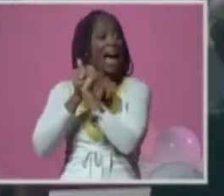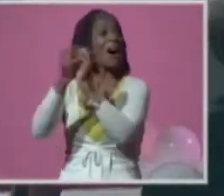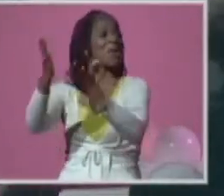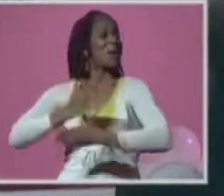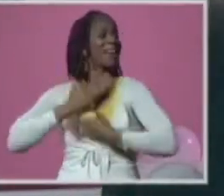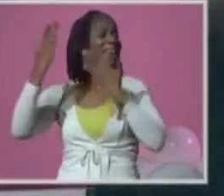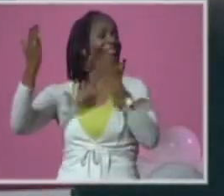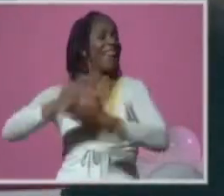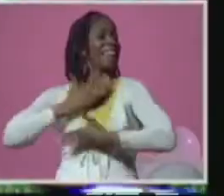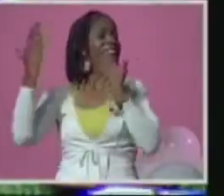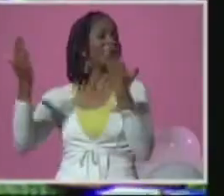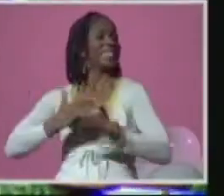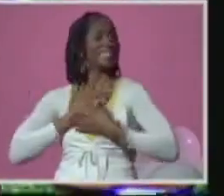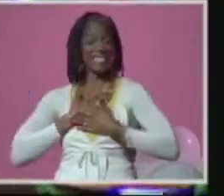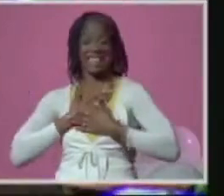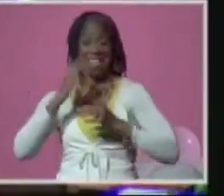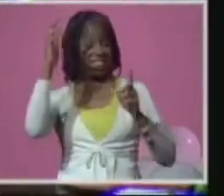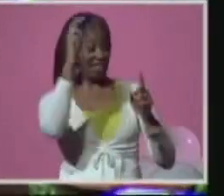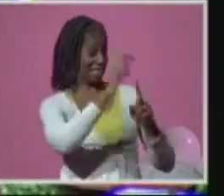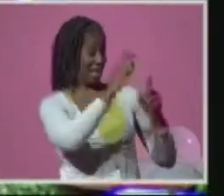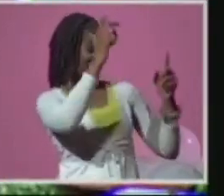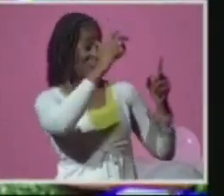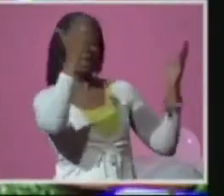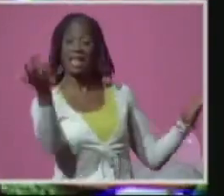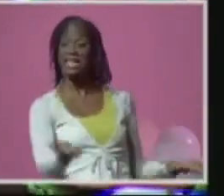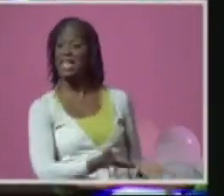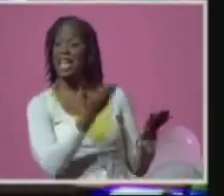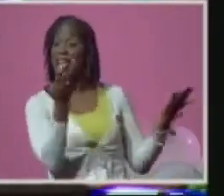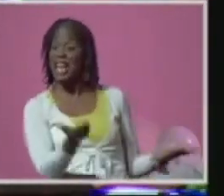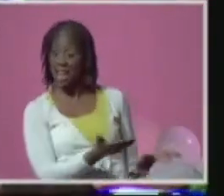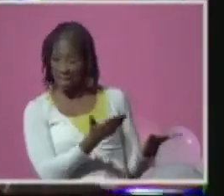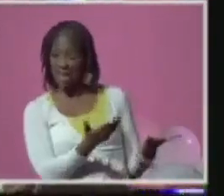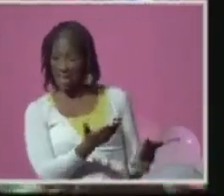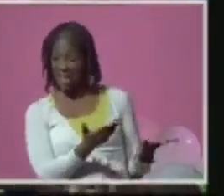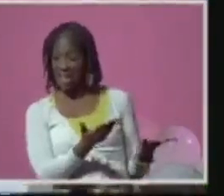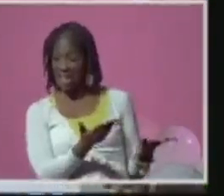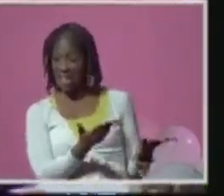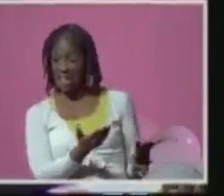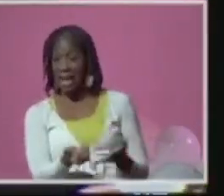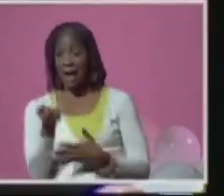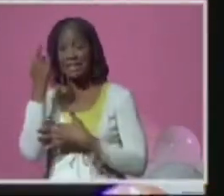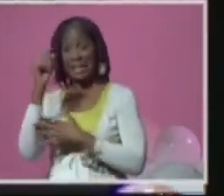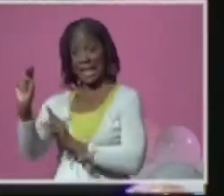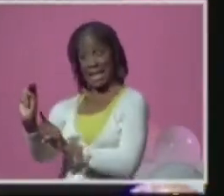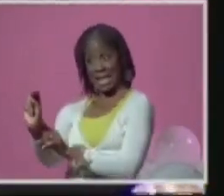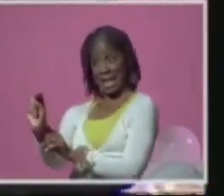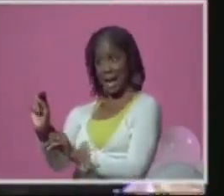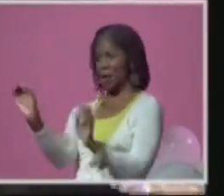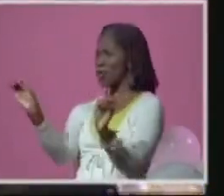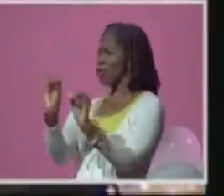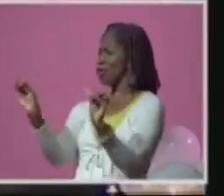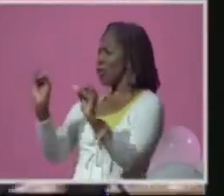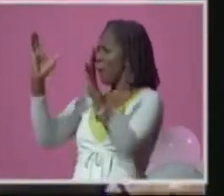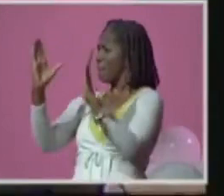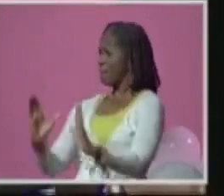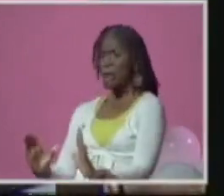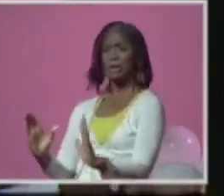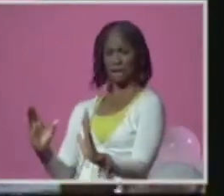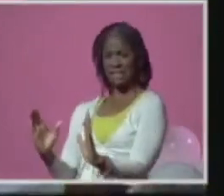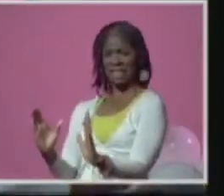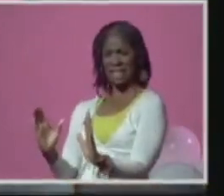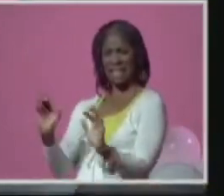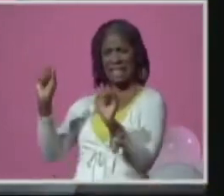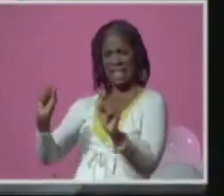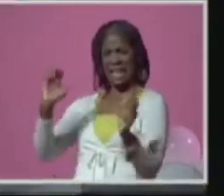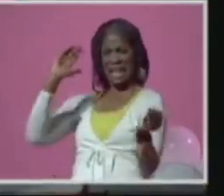with gladness. The champ is here. No man having put his hand